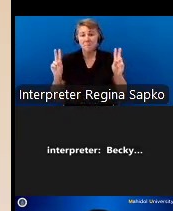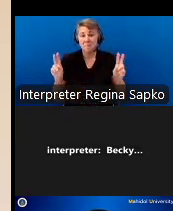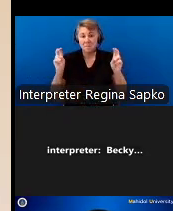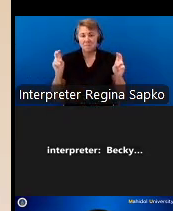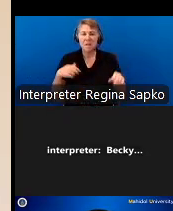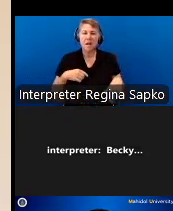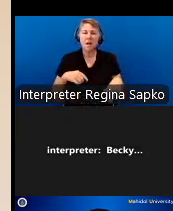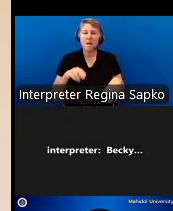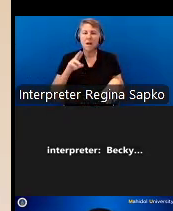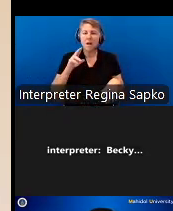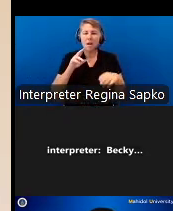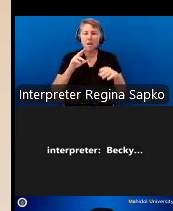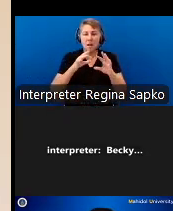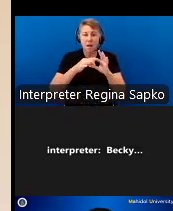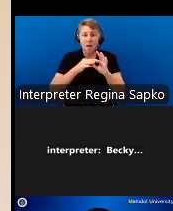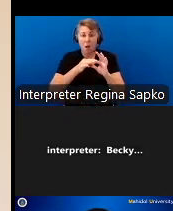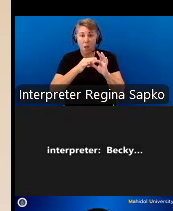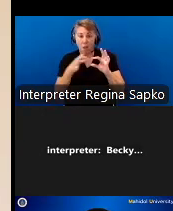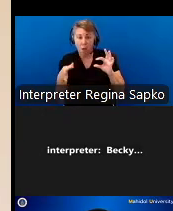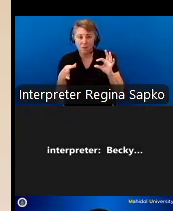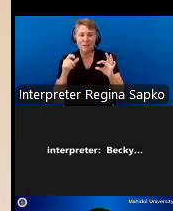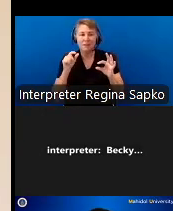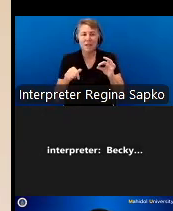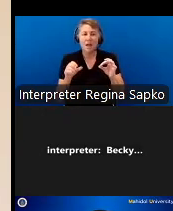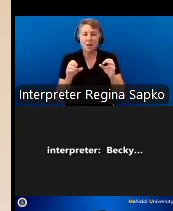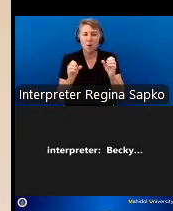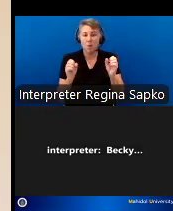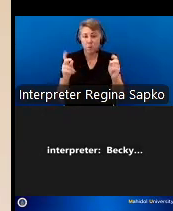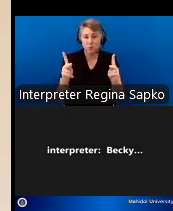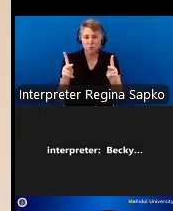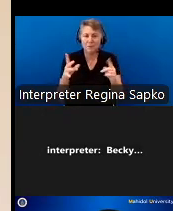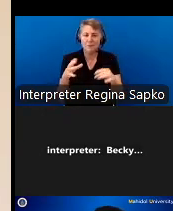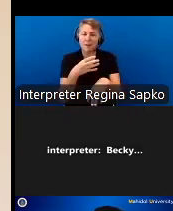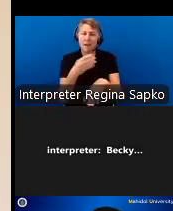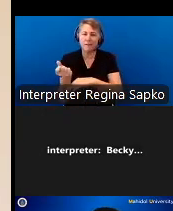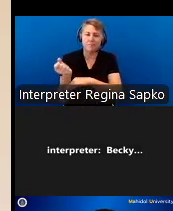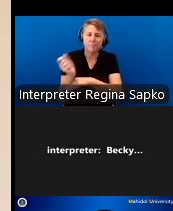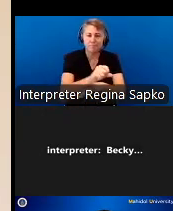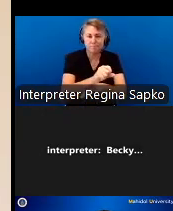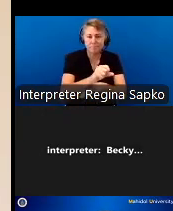Unlocking opportunity and overcoming challenges. Okay.